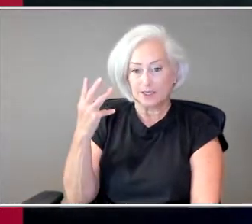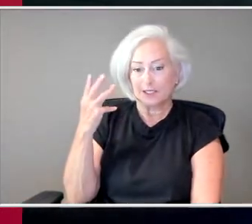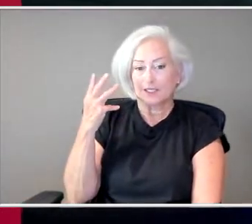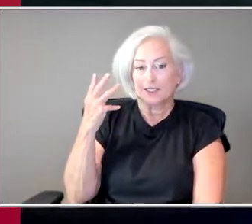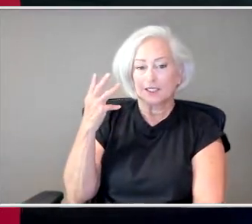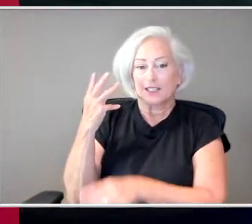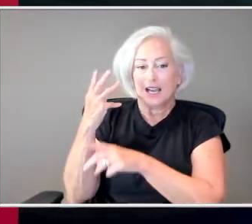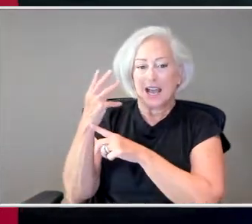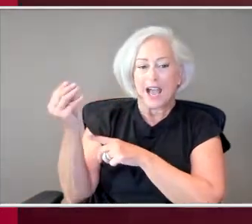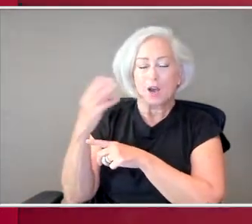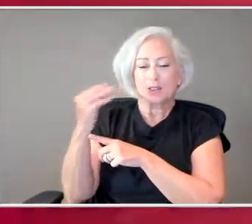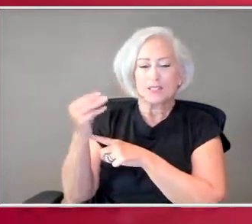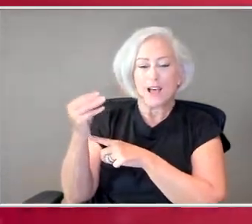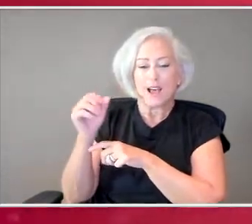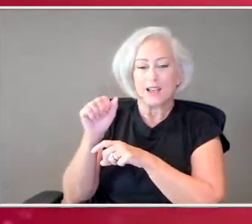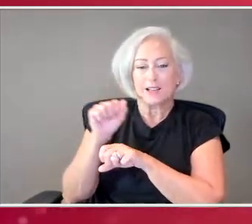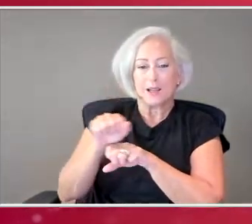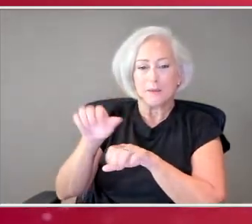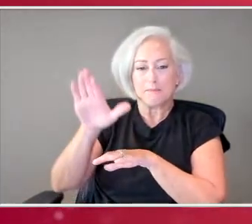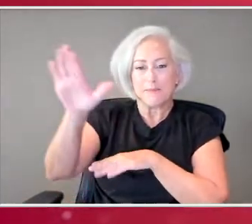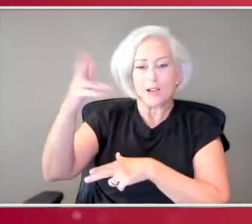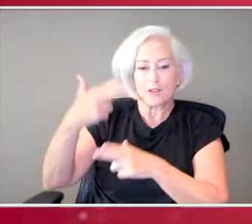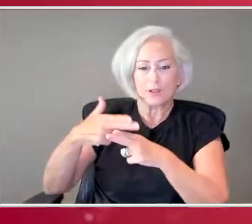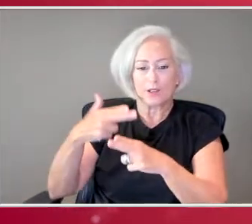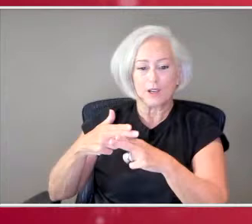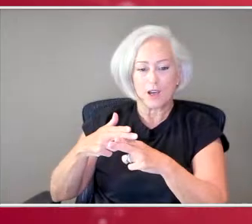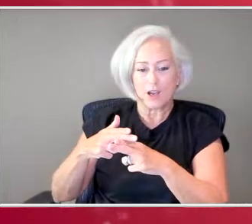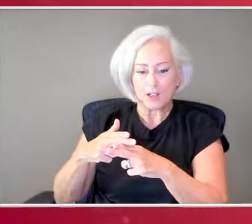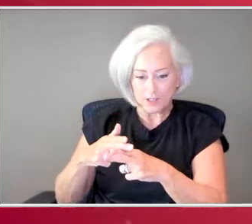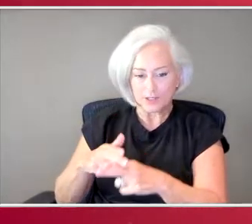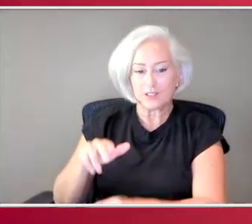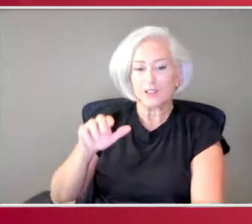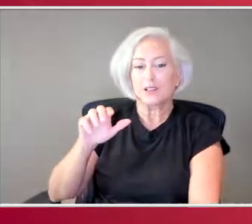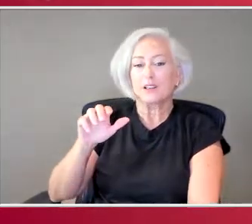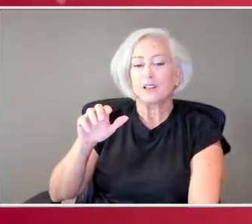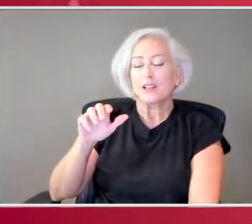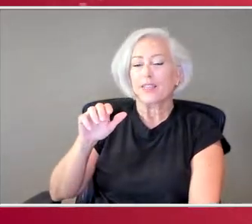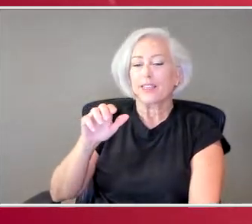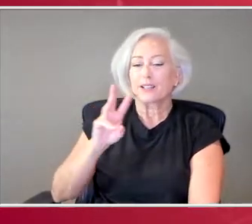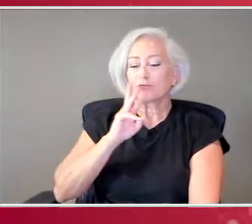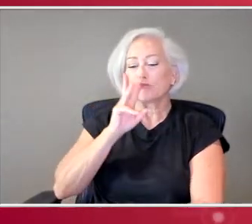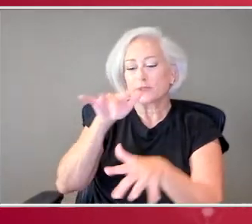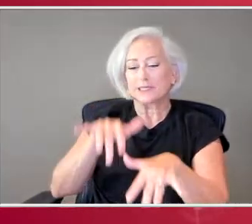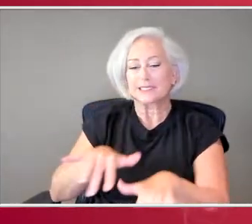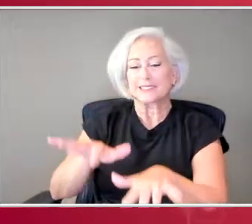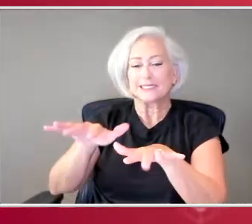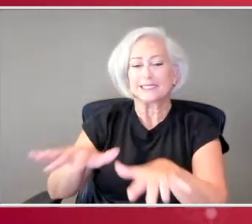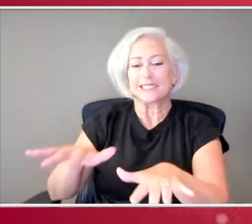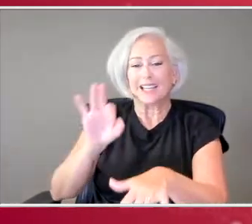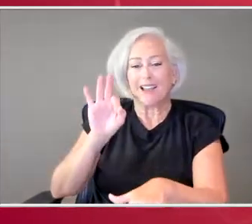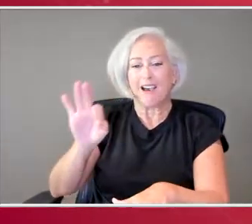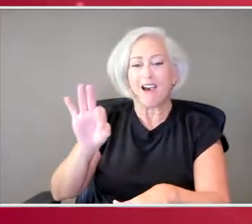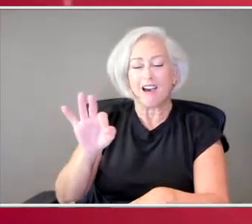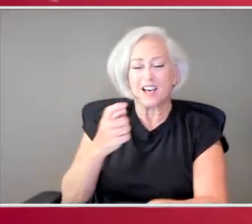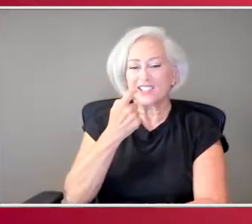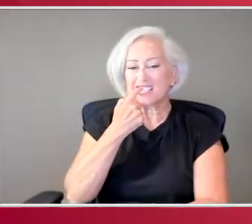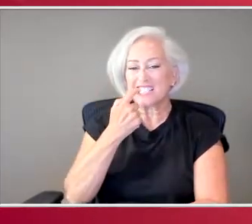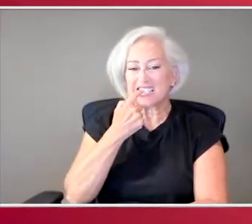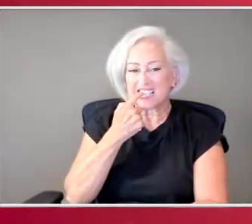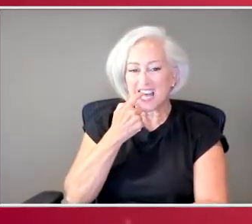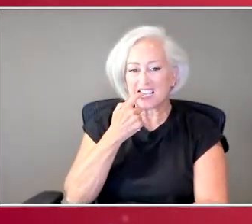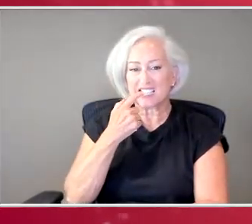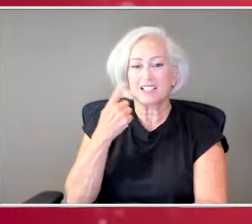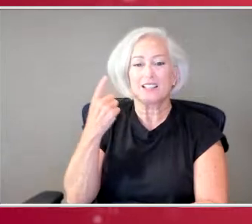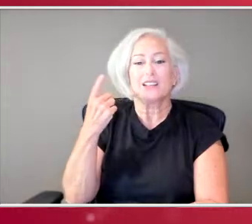what's called the Mer de Glace, or the Sea of Glass. It's a glacier you can access through a cogwheel train out